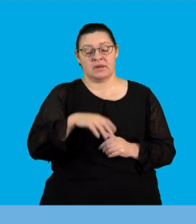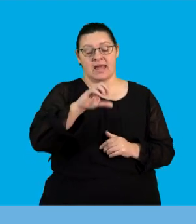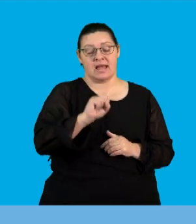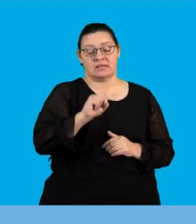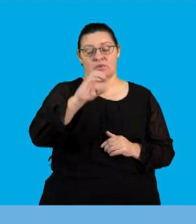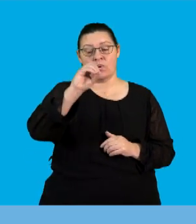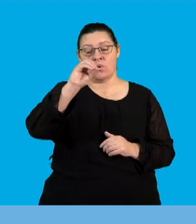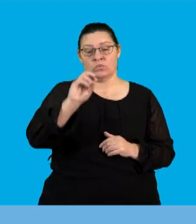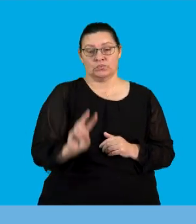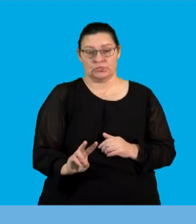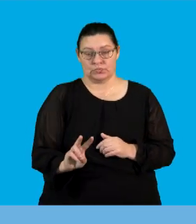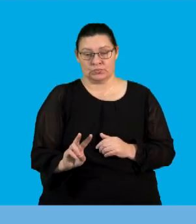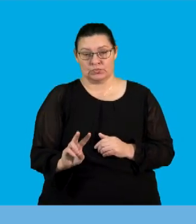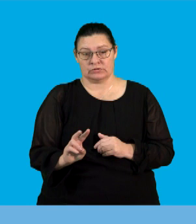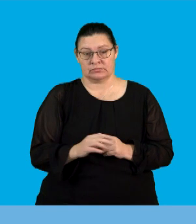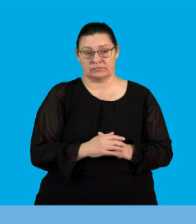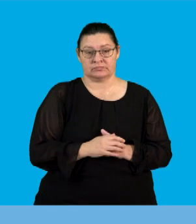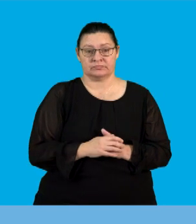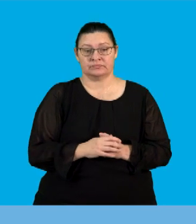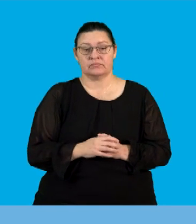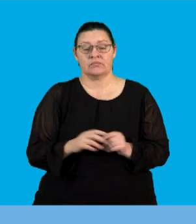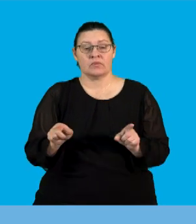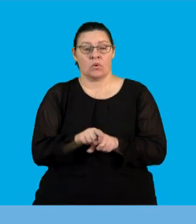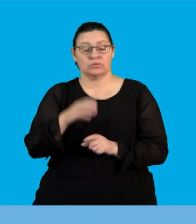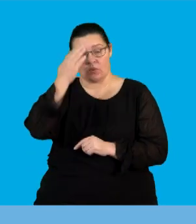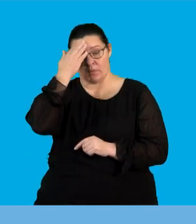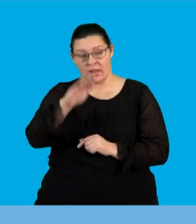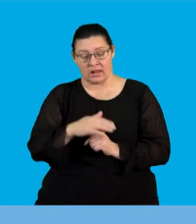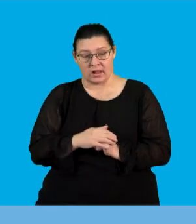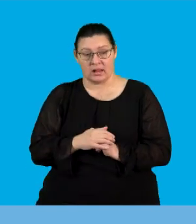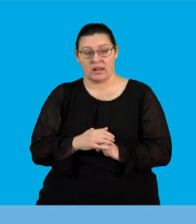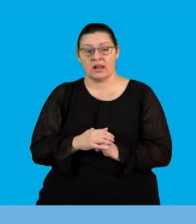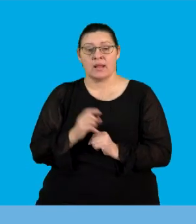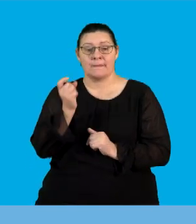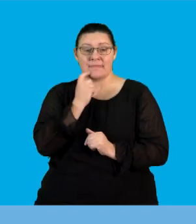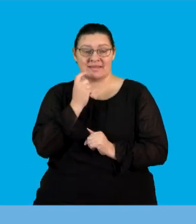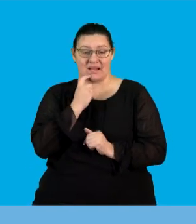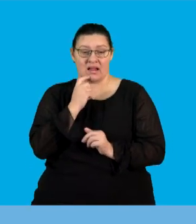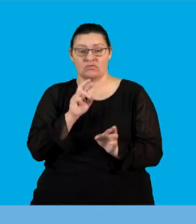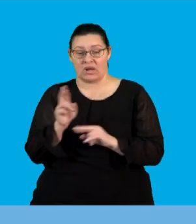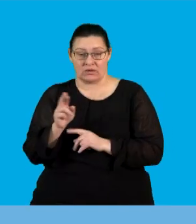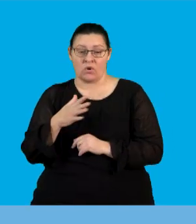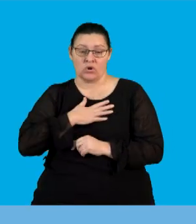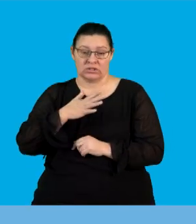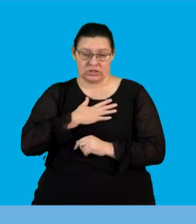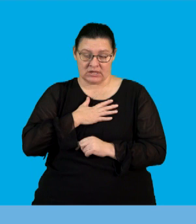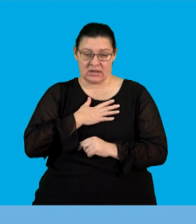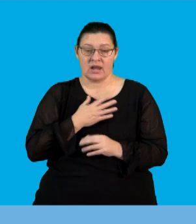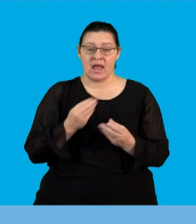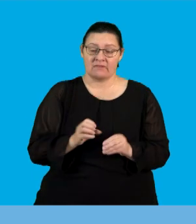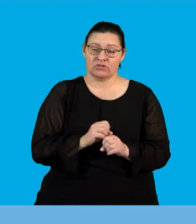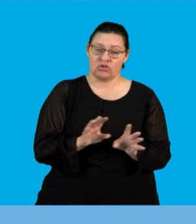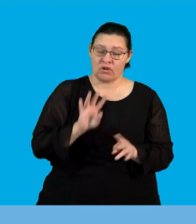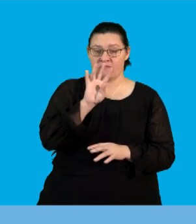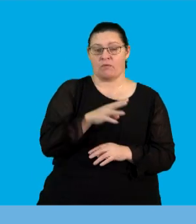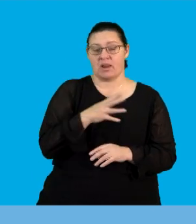our SO2. So now, we also know that the metals, when they are reacting with oxygen, they